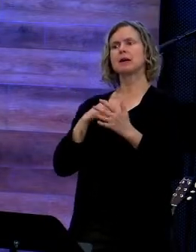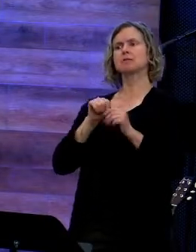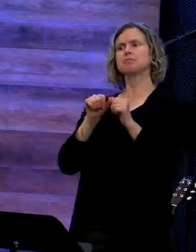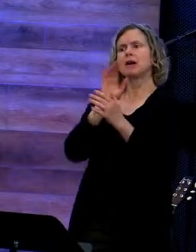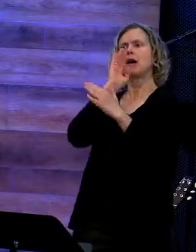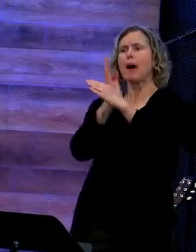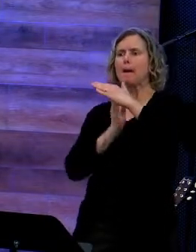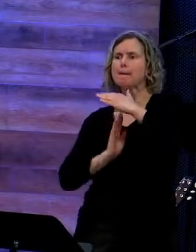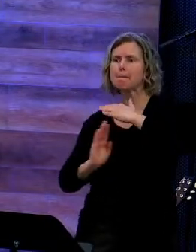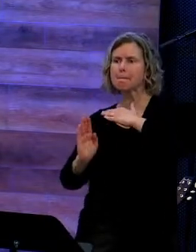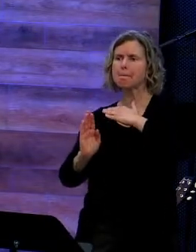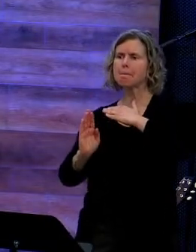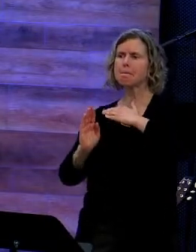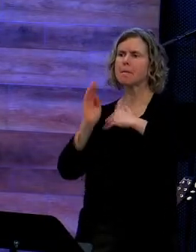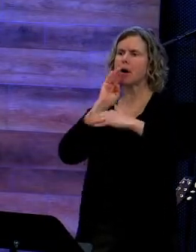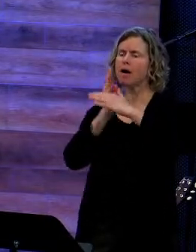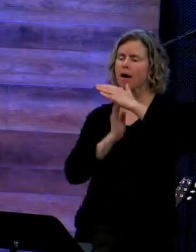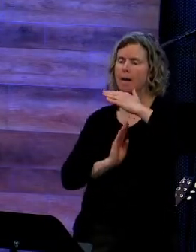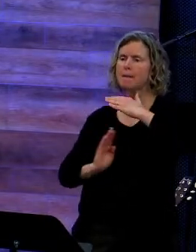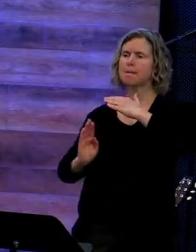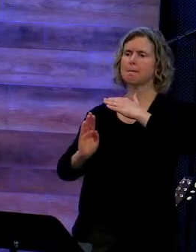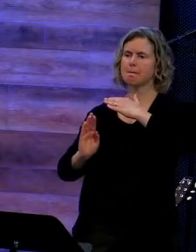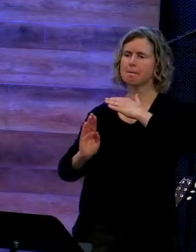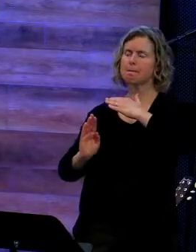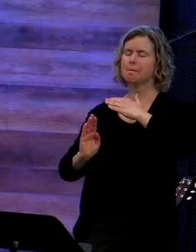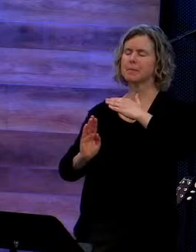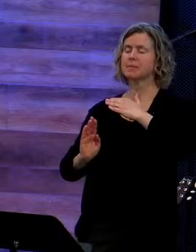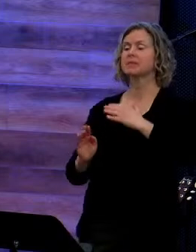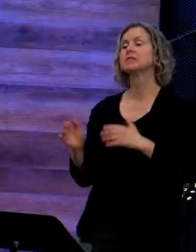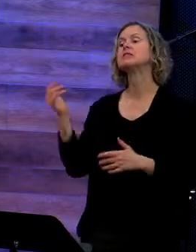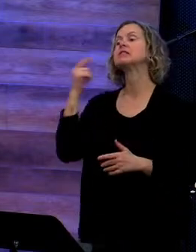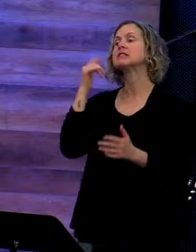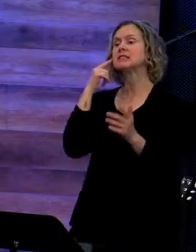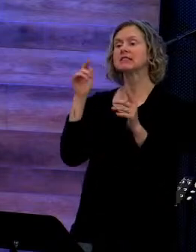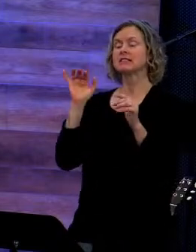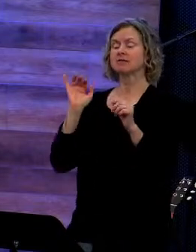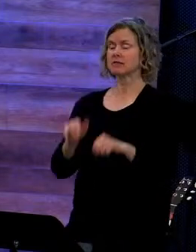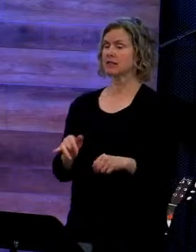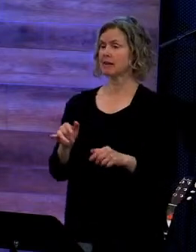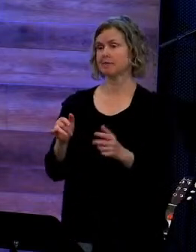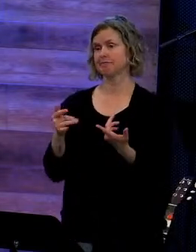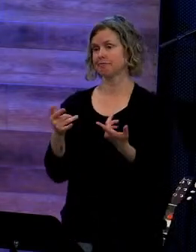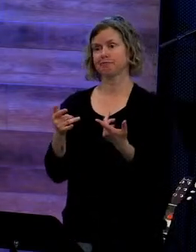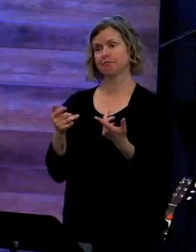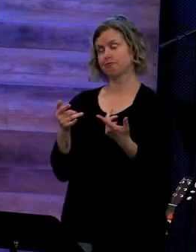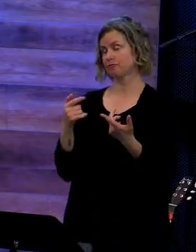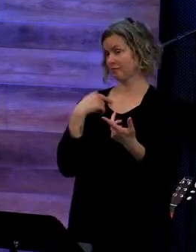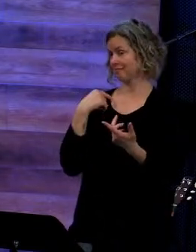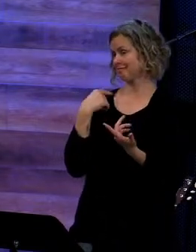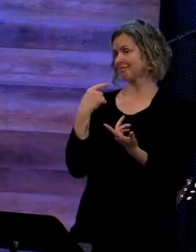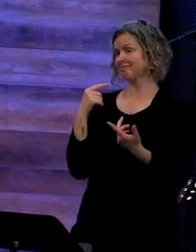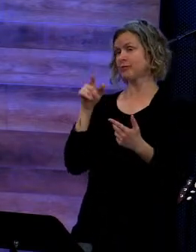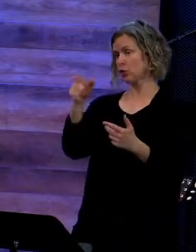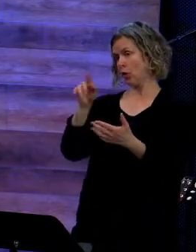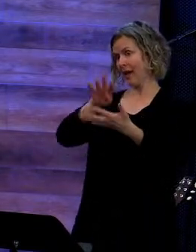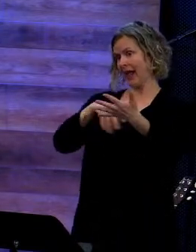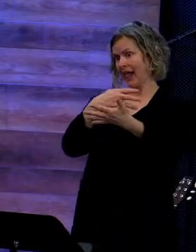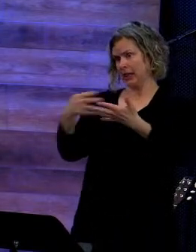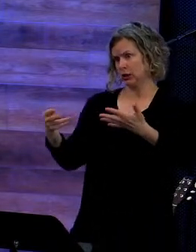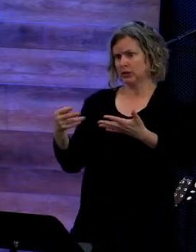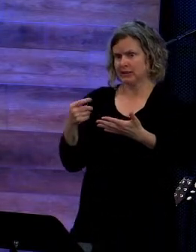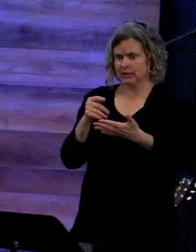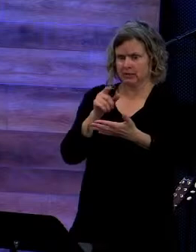way, if a stranger were to look at your kind of monthly calendar or your daily planner, what would they conclude about your